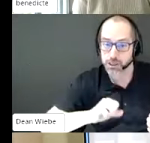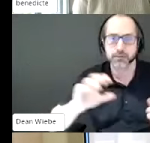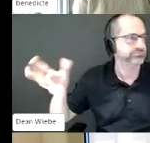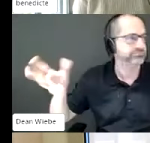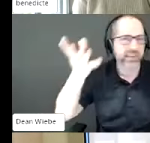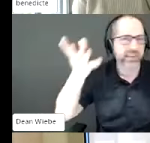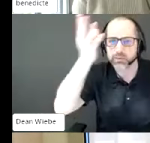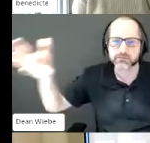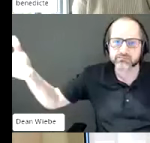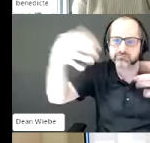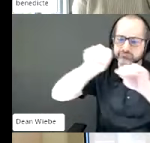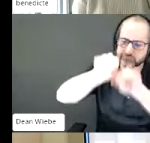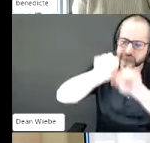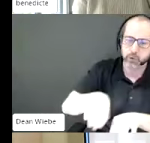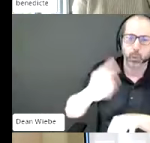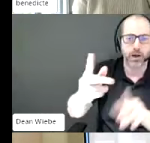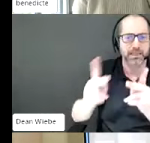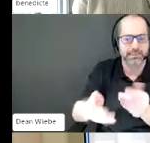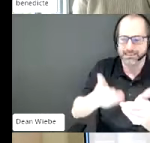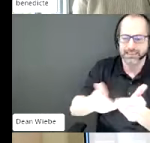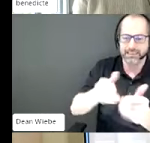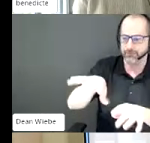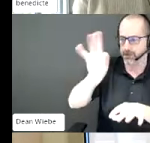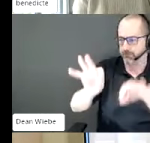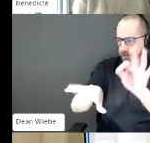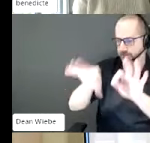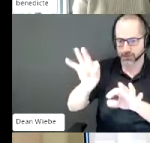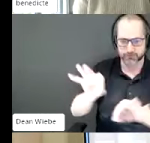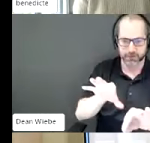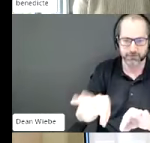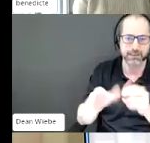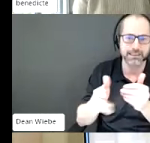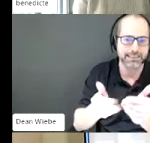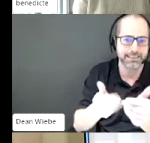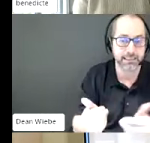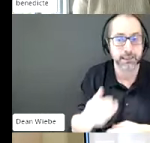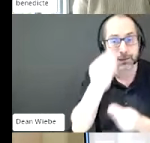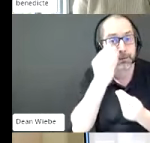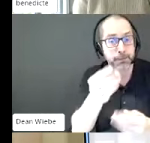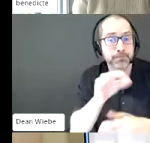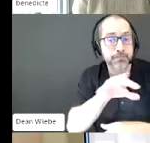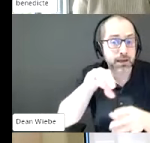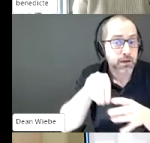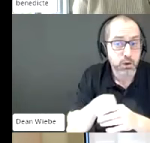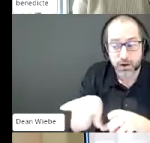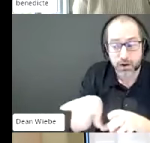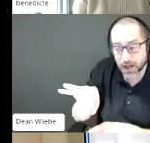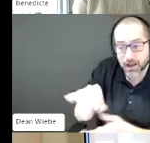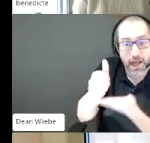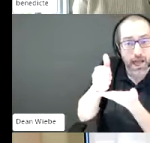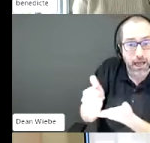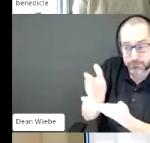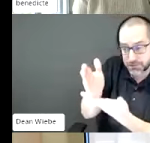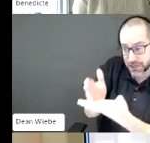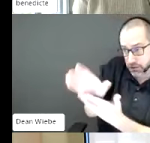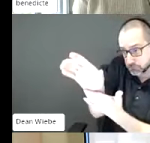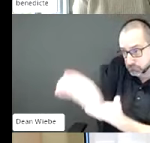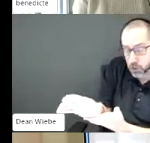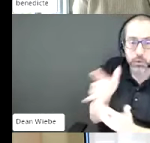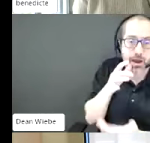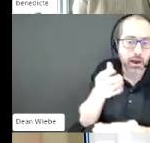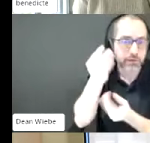find. That also includes, and I always want to mention this, a find help section where you can find information about existing